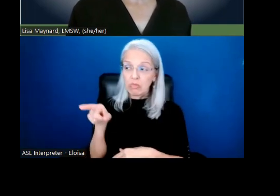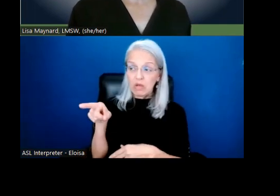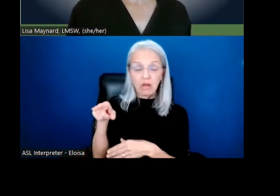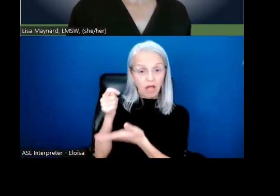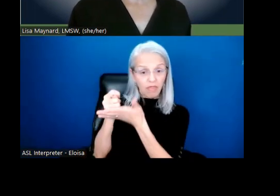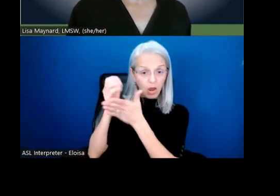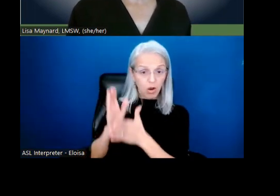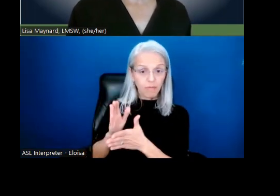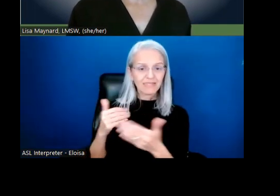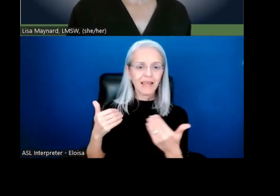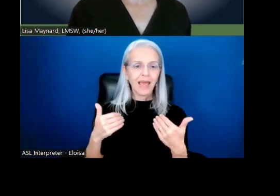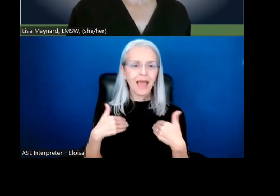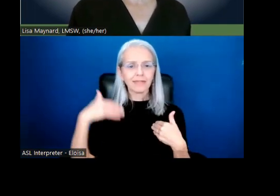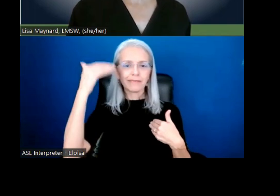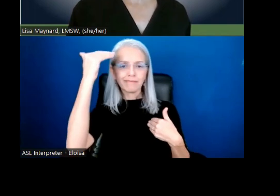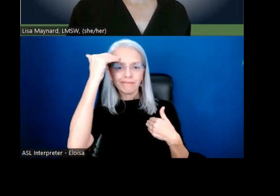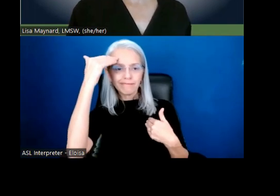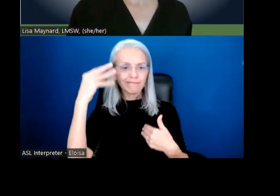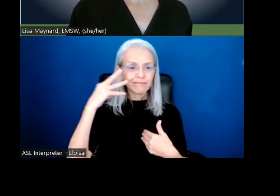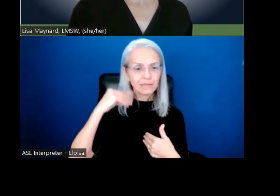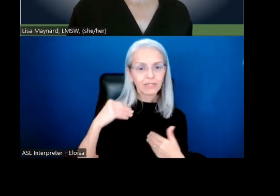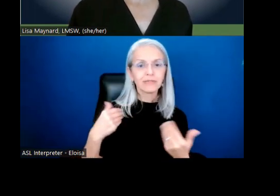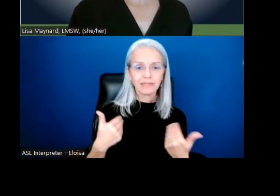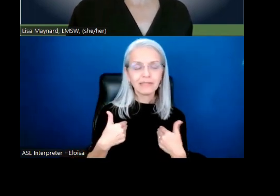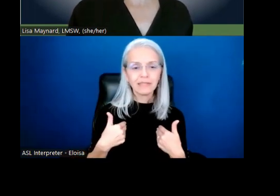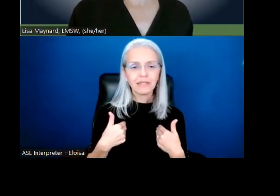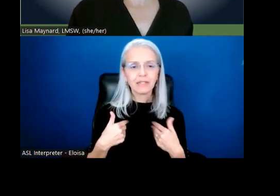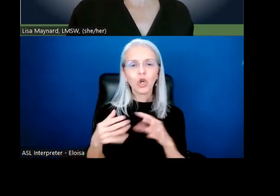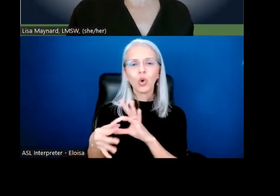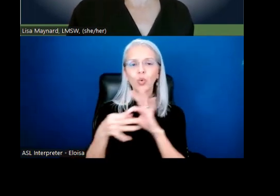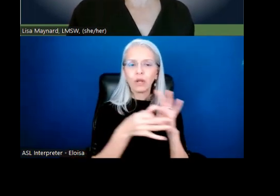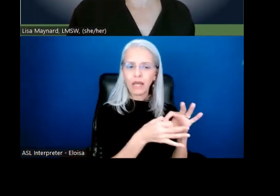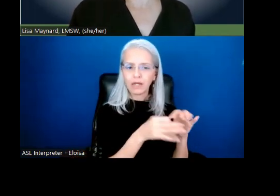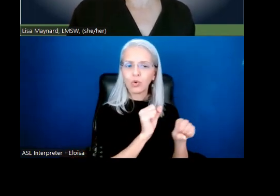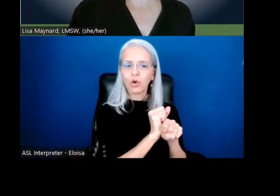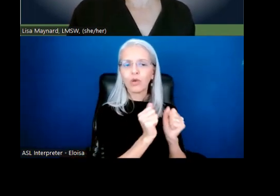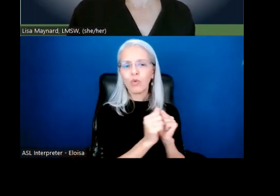therapist has knowledge and experience in terms of working with